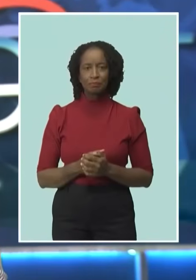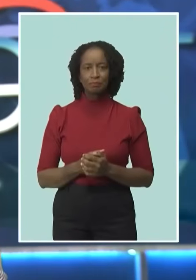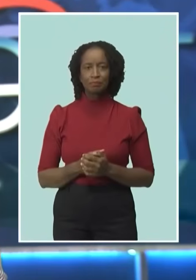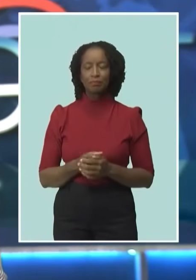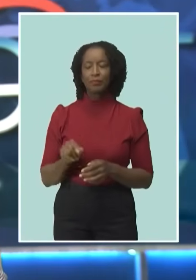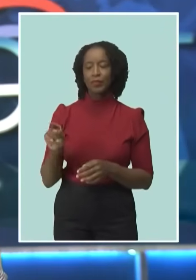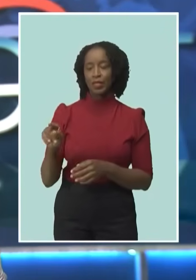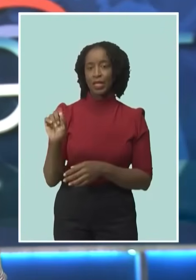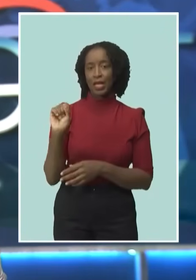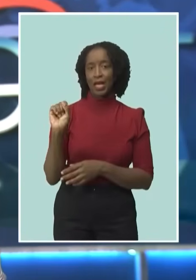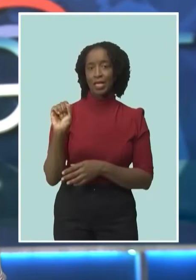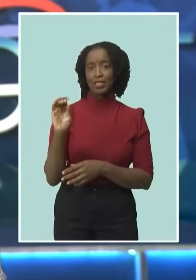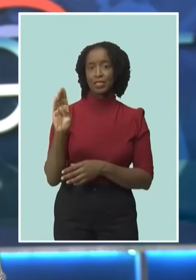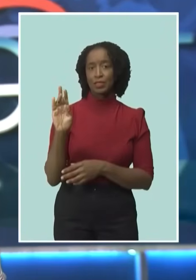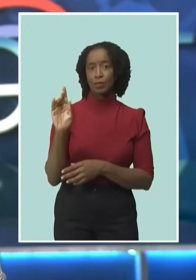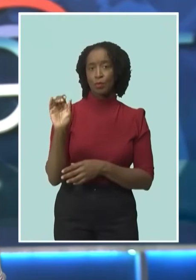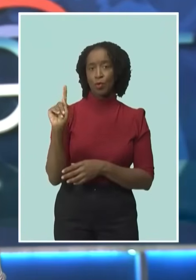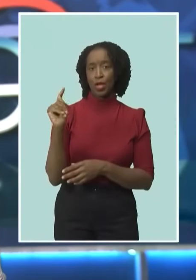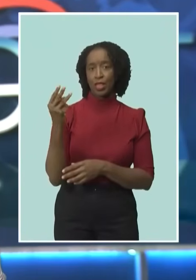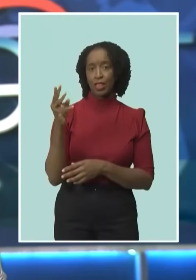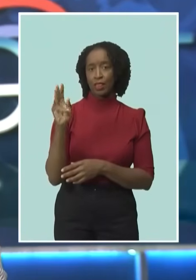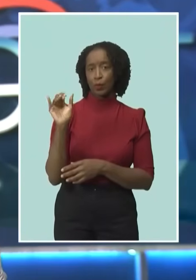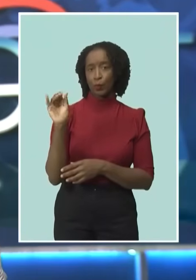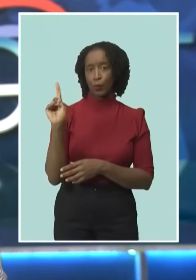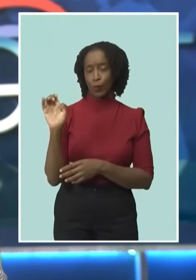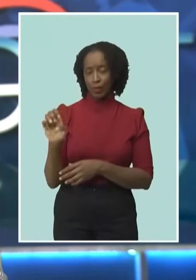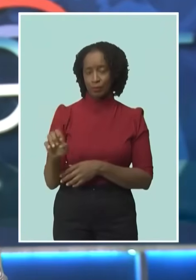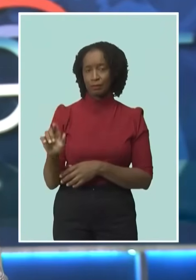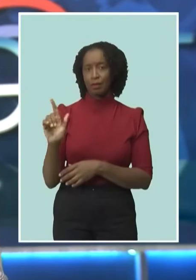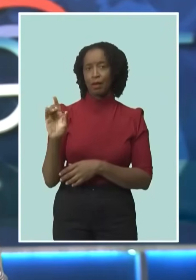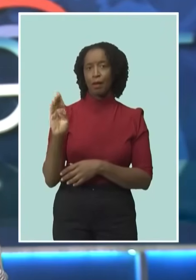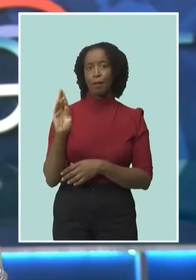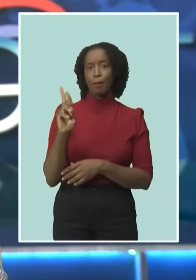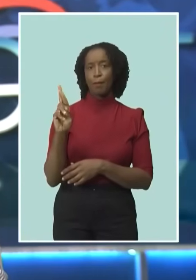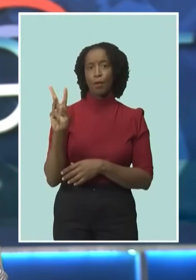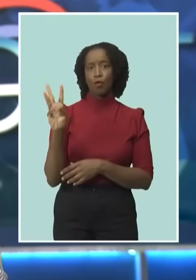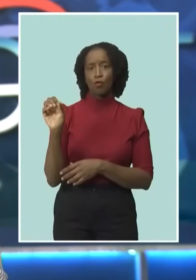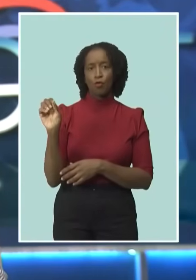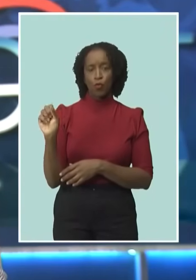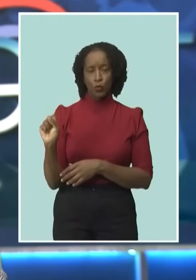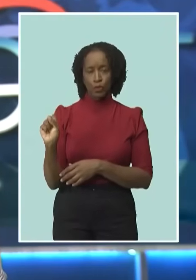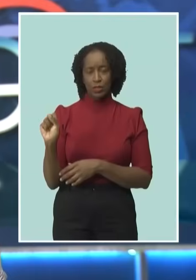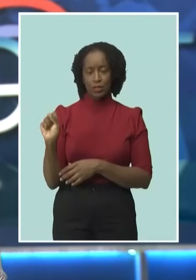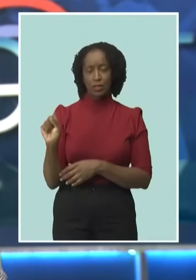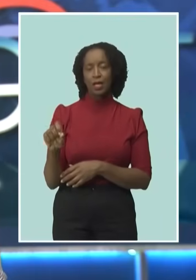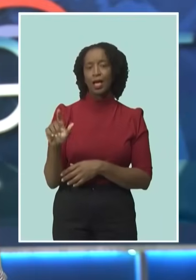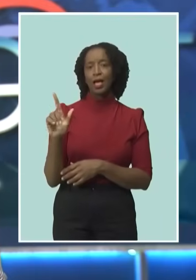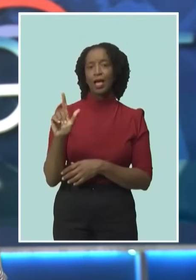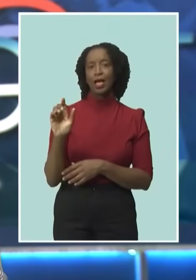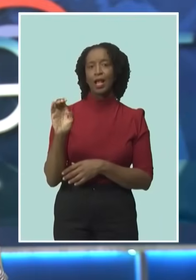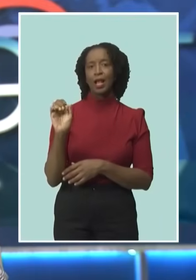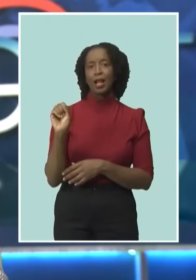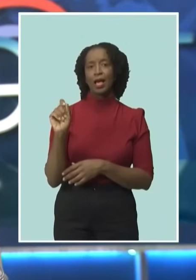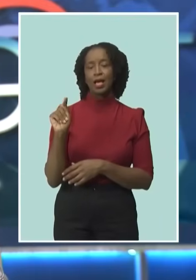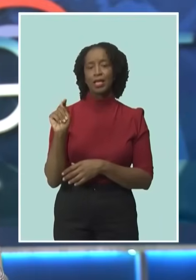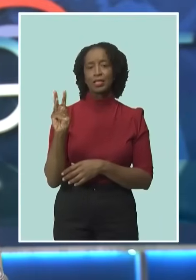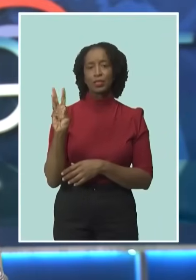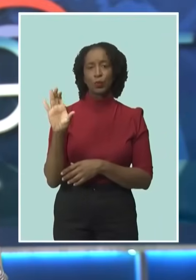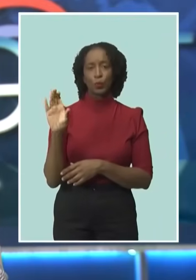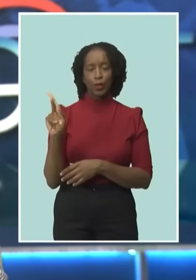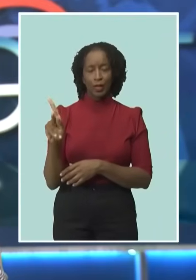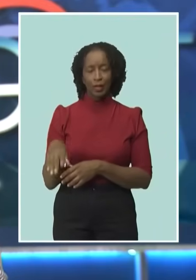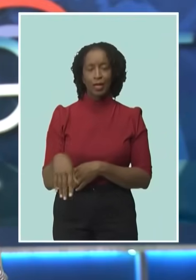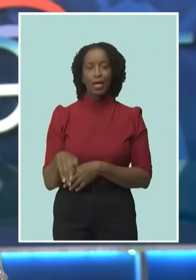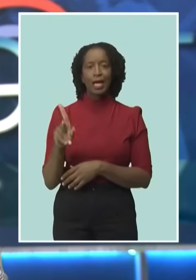Awardees are Sharon Brathwaite, Lloyd Burrows, Alicia Catwell, Linderson Estwick, Marva Green, Kim